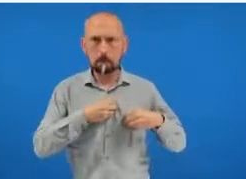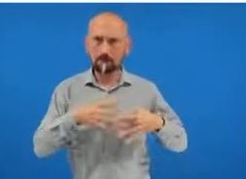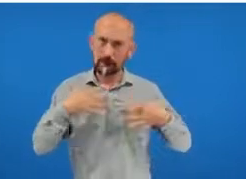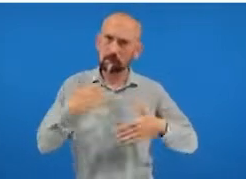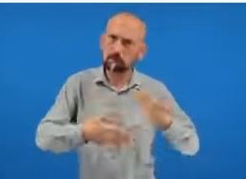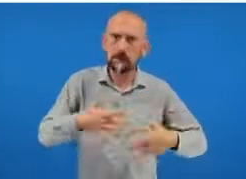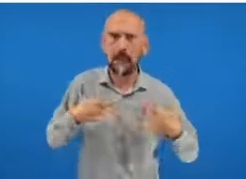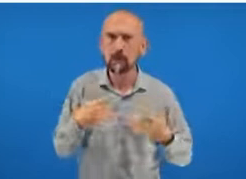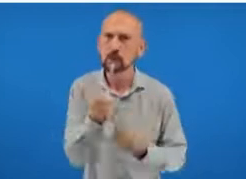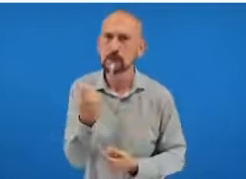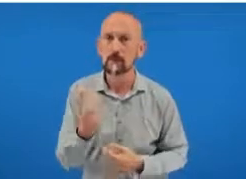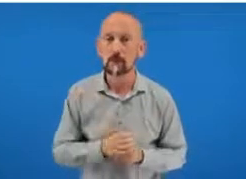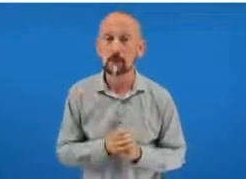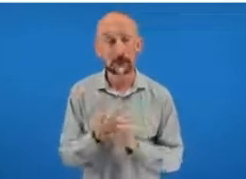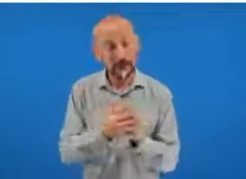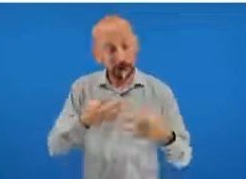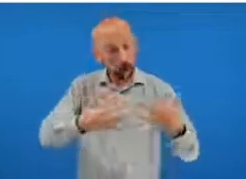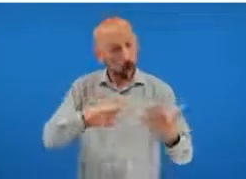the scores reflect that.